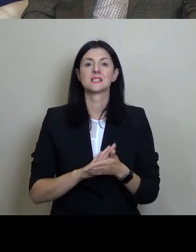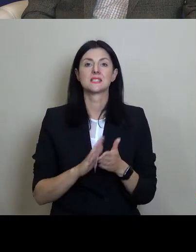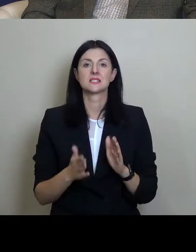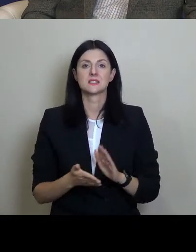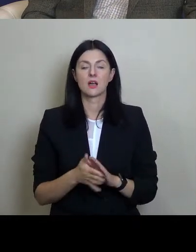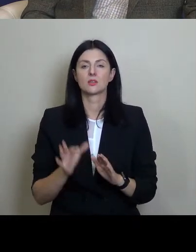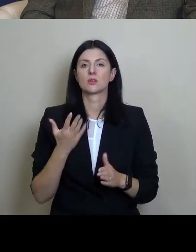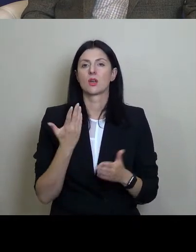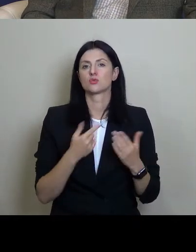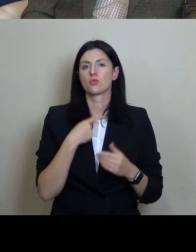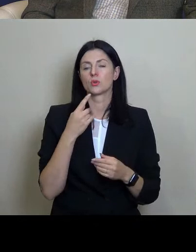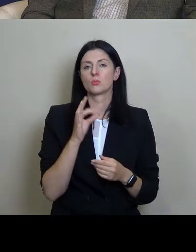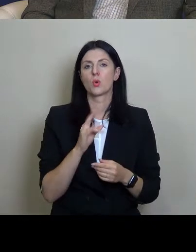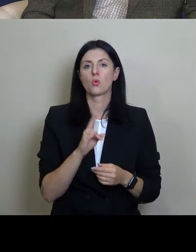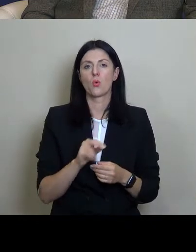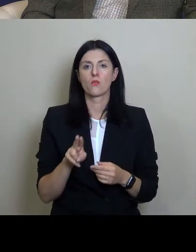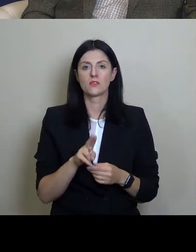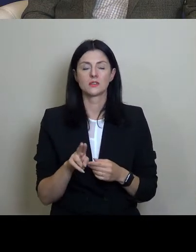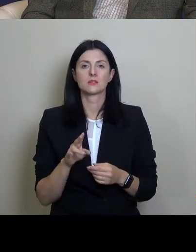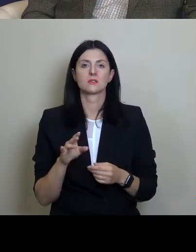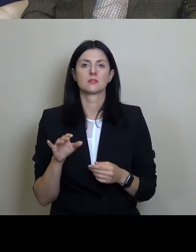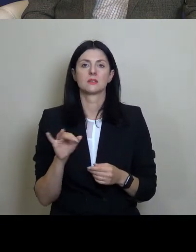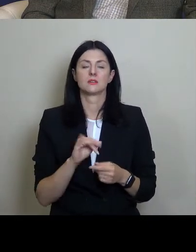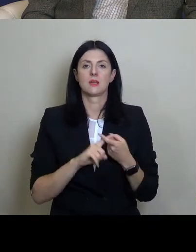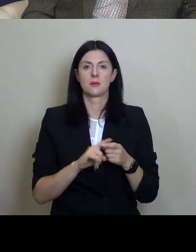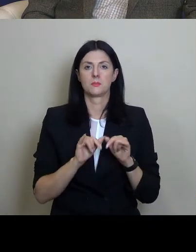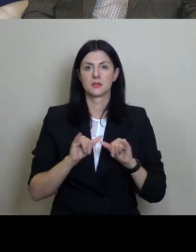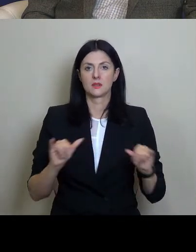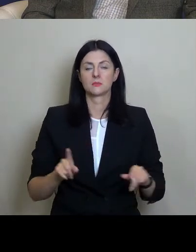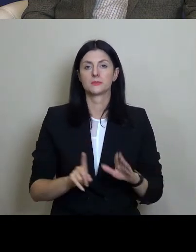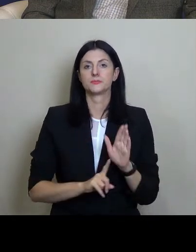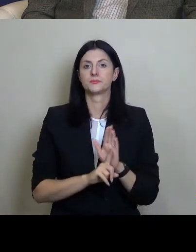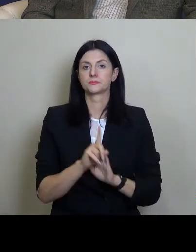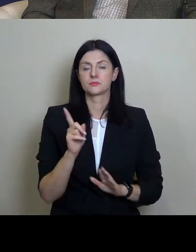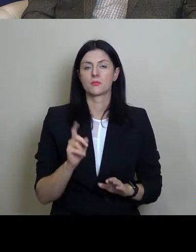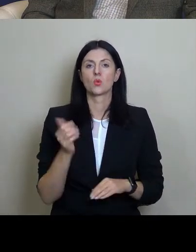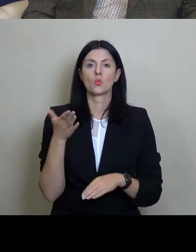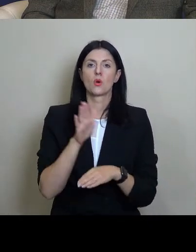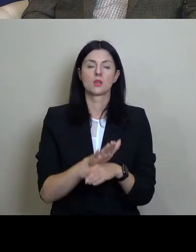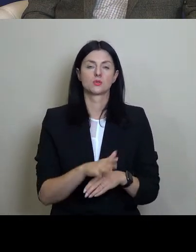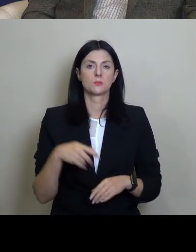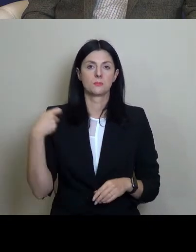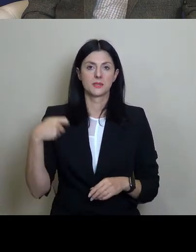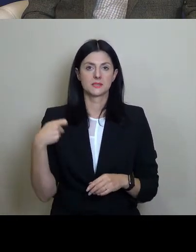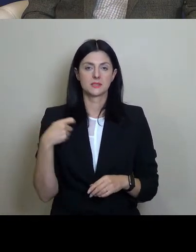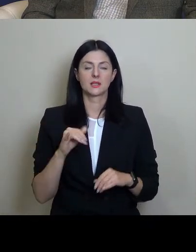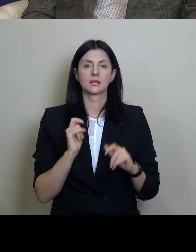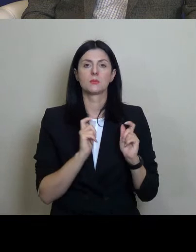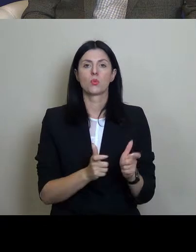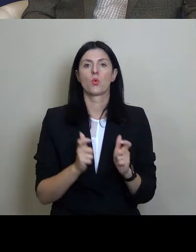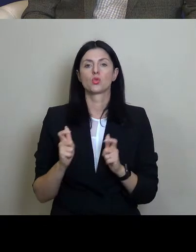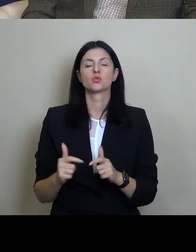if we are talking about the epidemics and the COVID-19 emergency situation, it is being